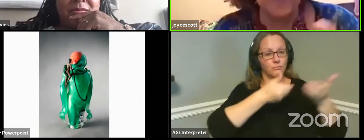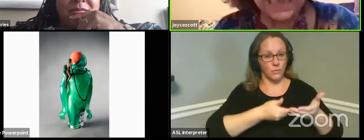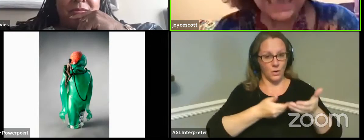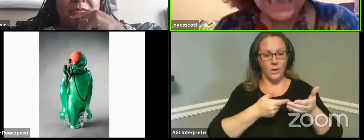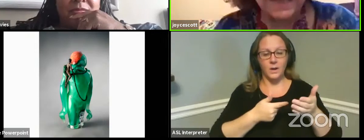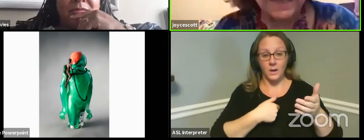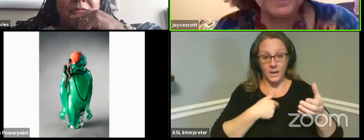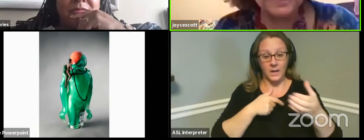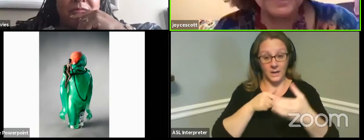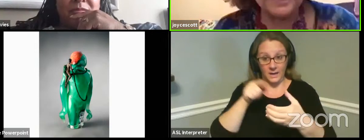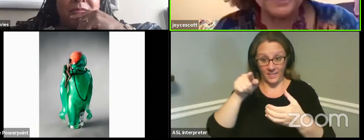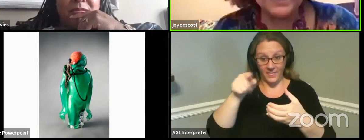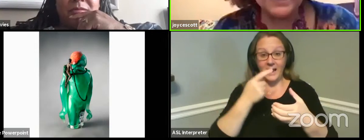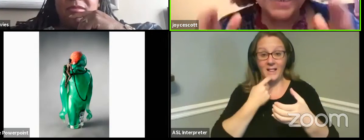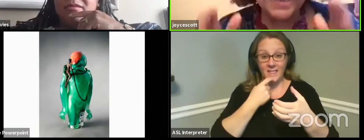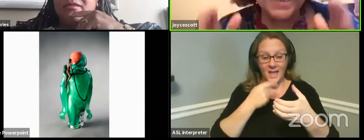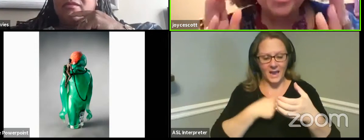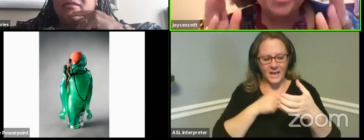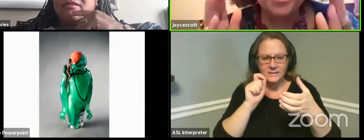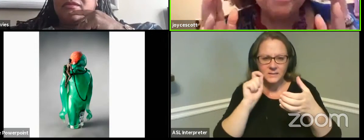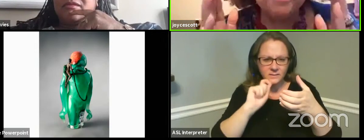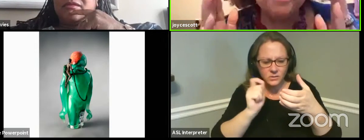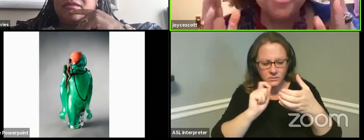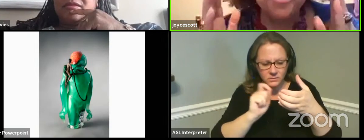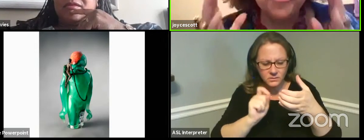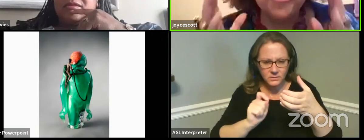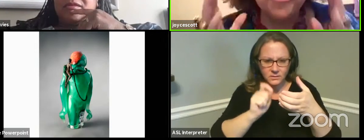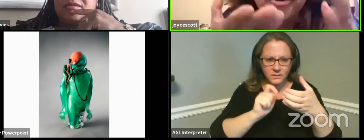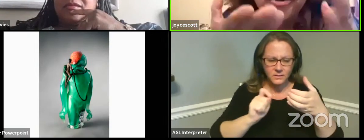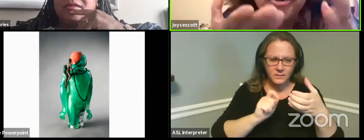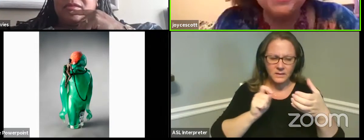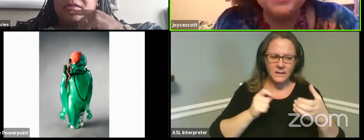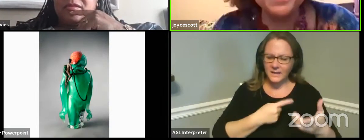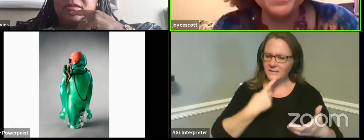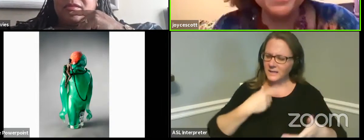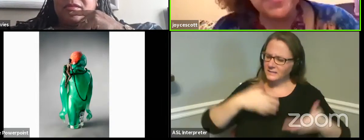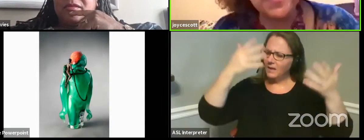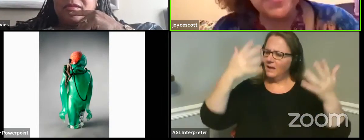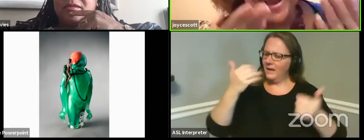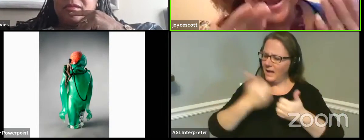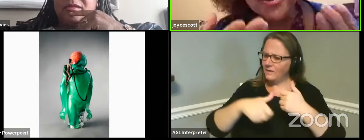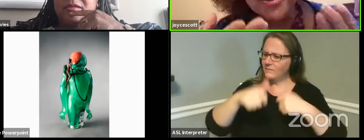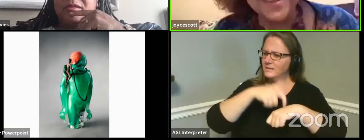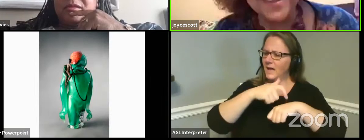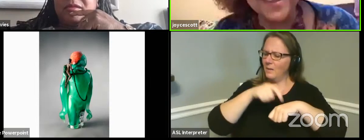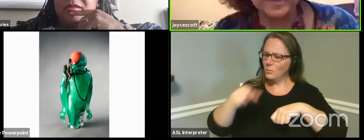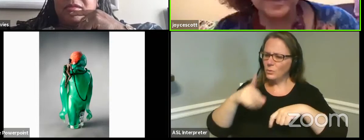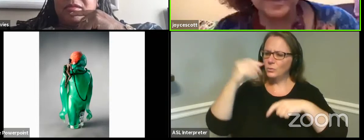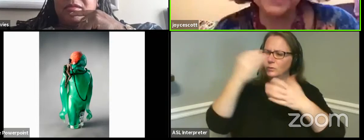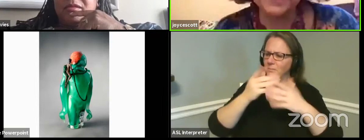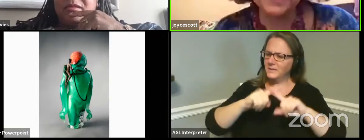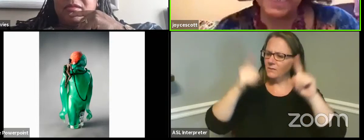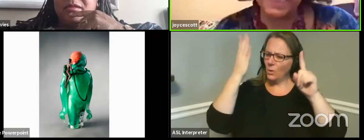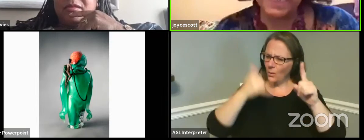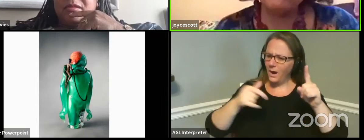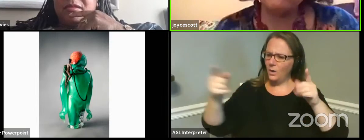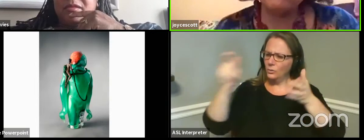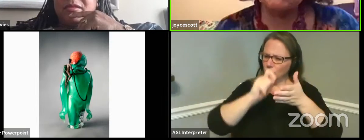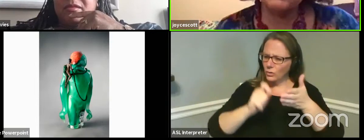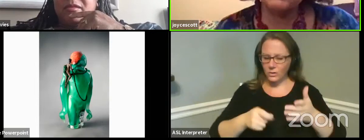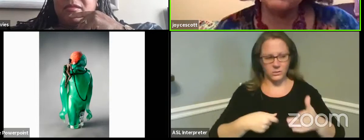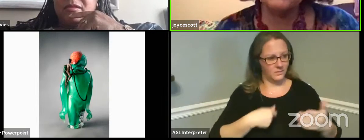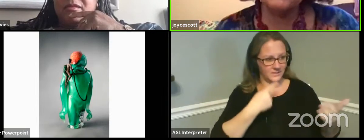the glass. And he's like, every time I move, you do something different. Why are you drawing on this? Because I